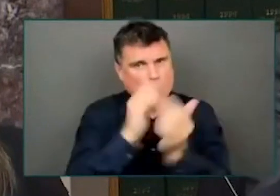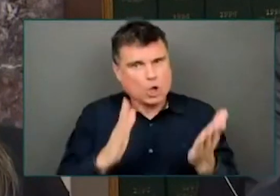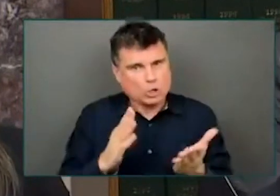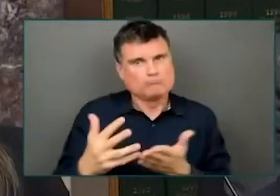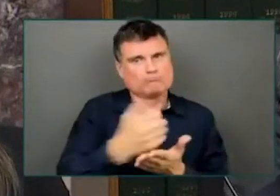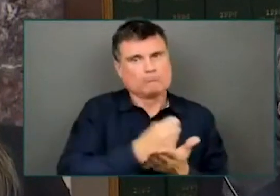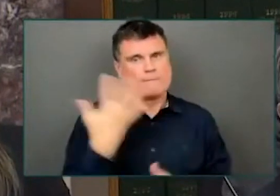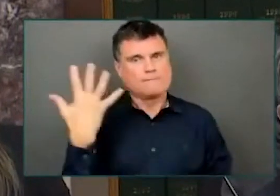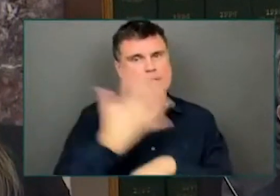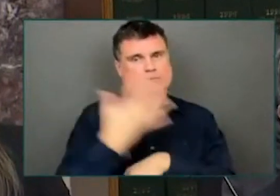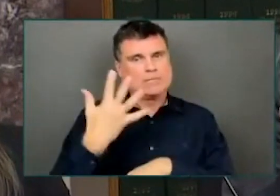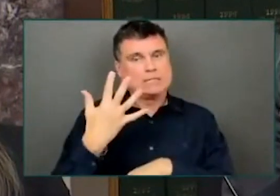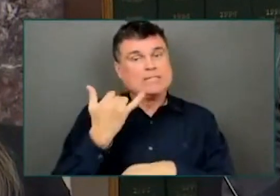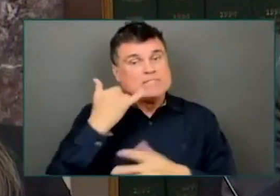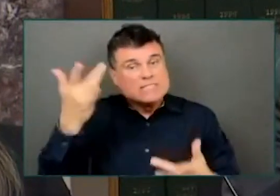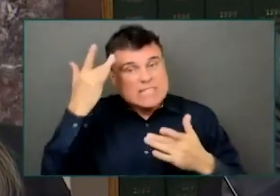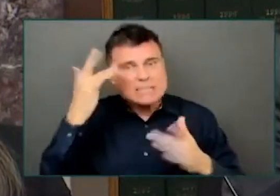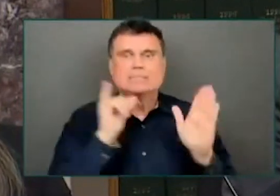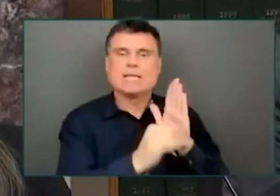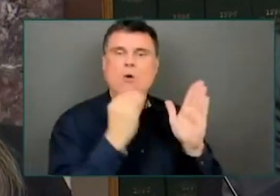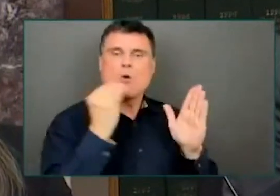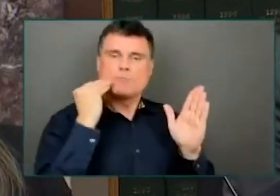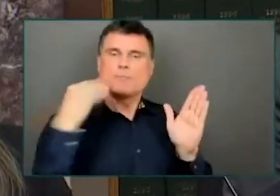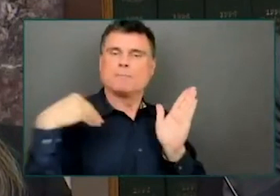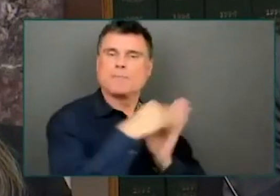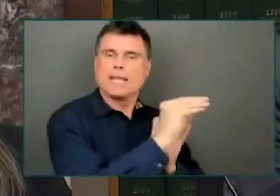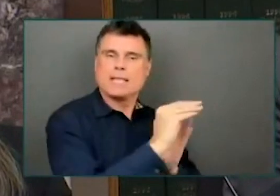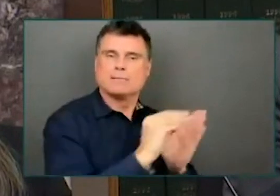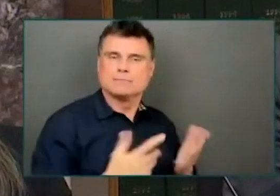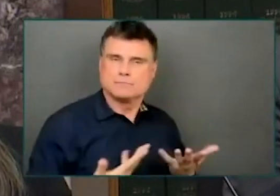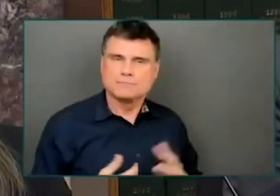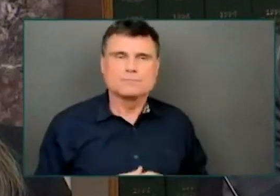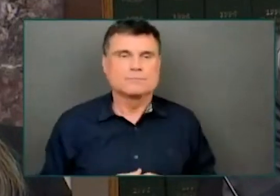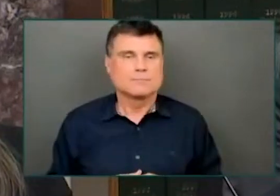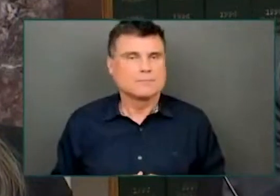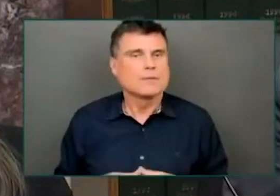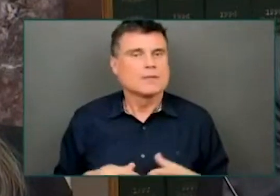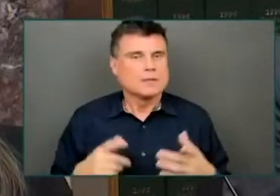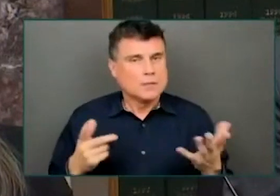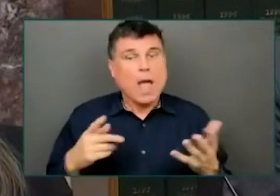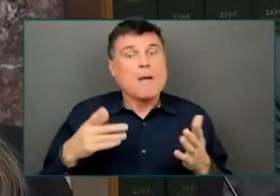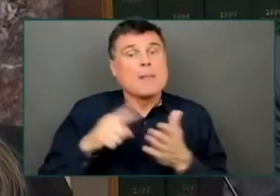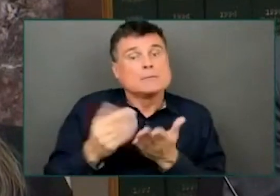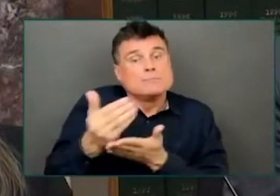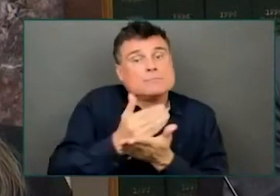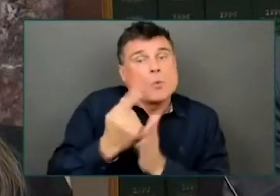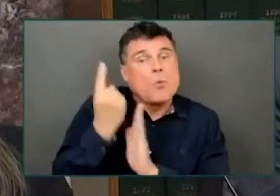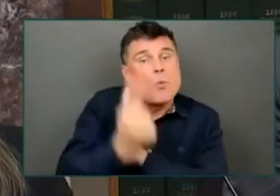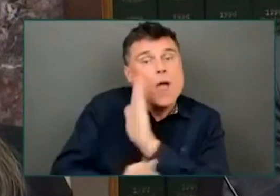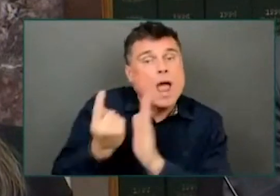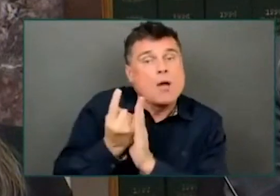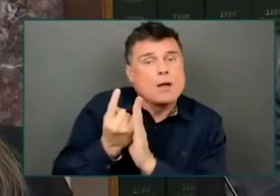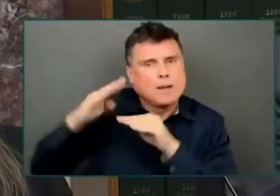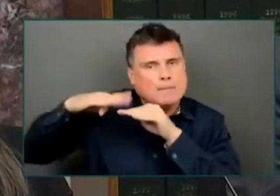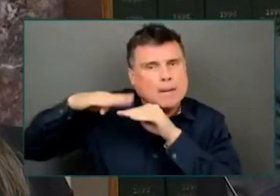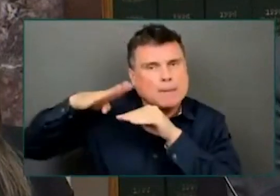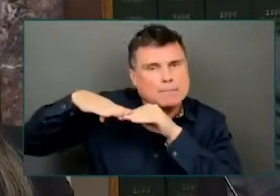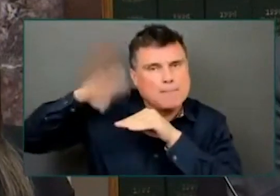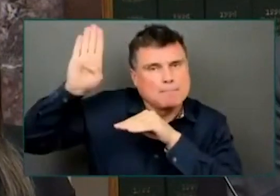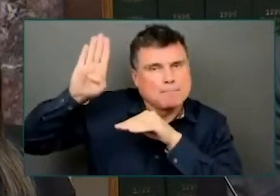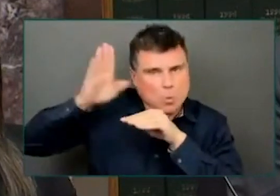We also have the highest minimum wage of any province, with a plan to tie future increases to the rate of inflation. These